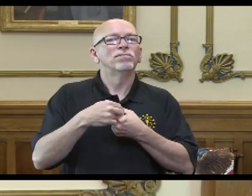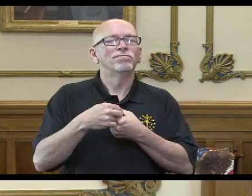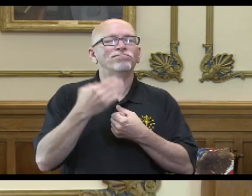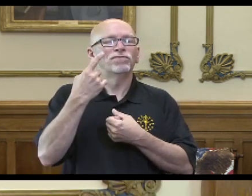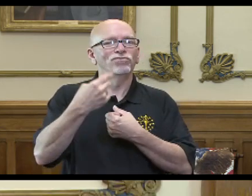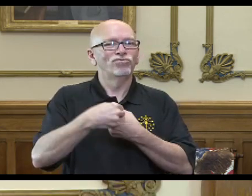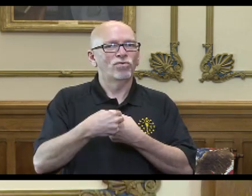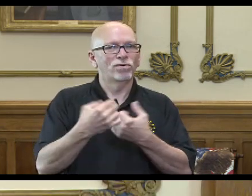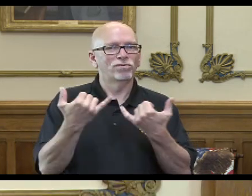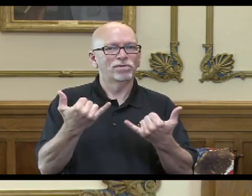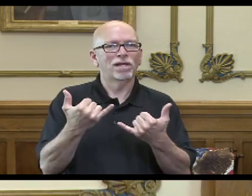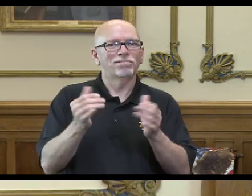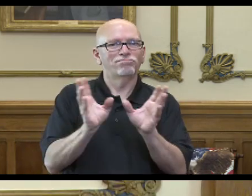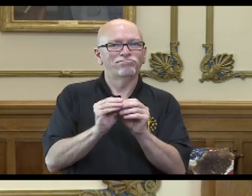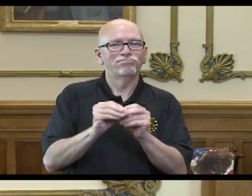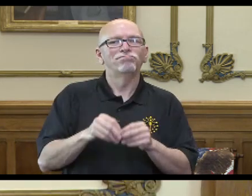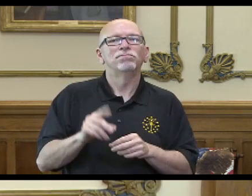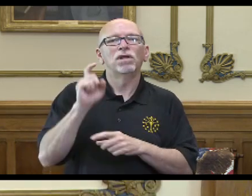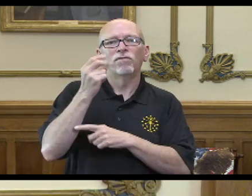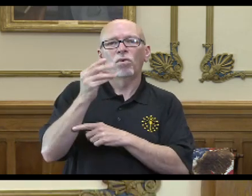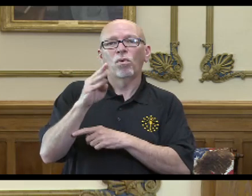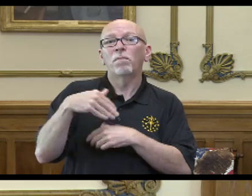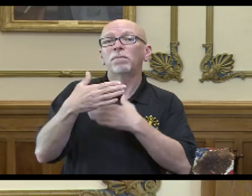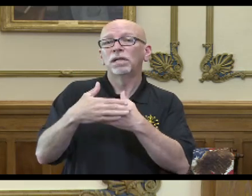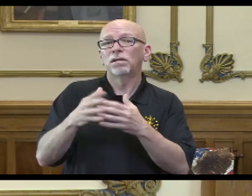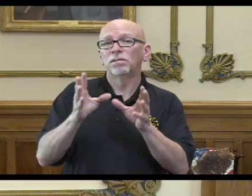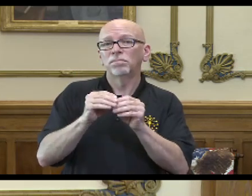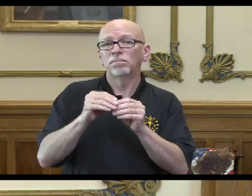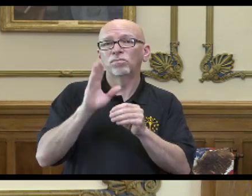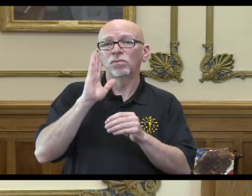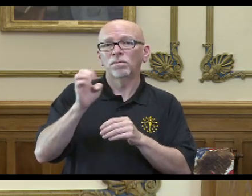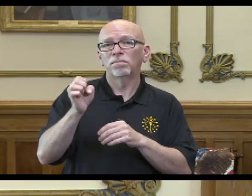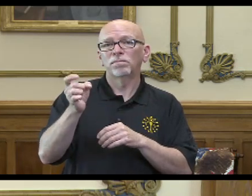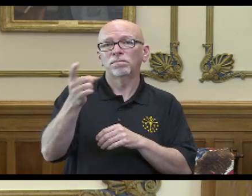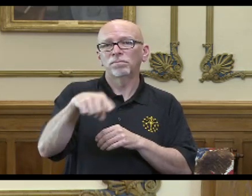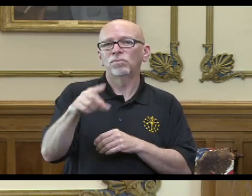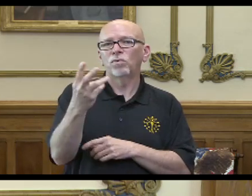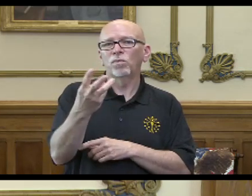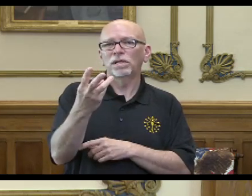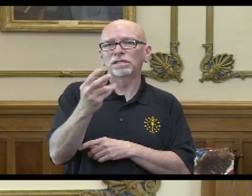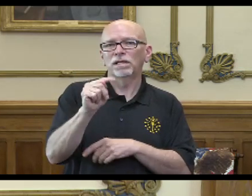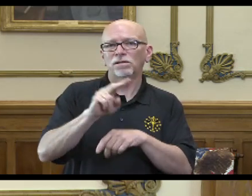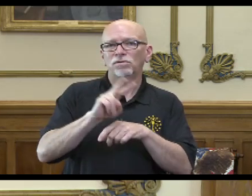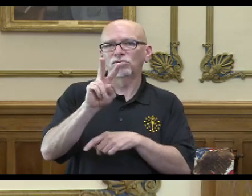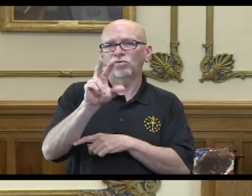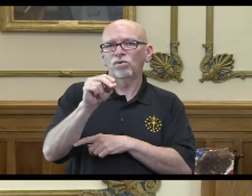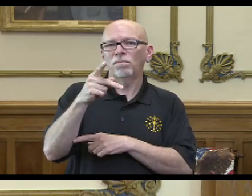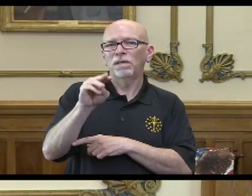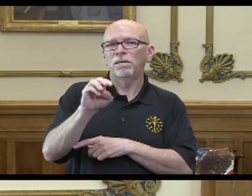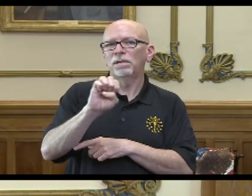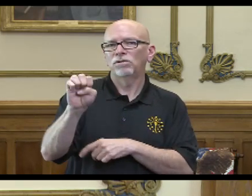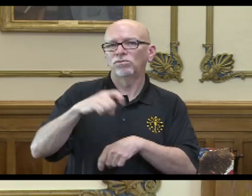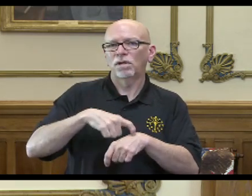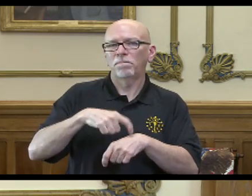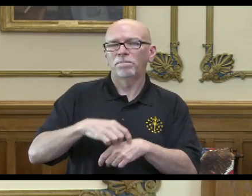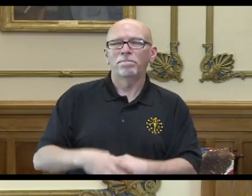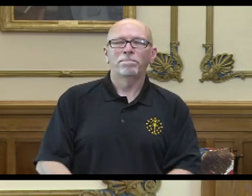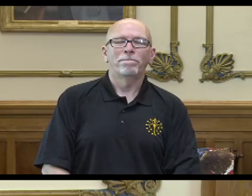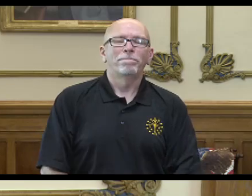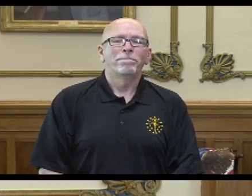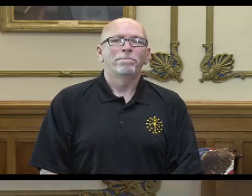Thank you for joining today's briefing. Governor Holcomb's next briefing is scheduled for Wednesday at 2:30 p.m. Eastern.